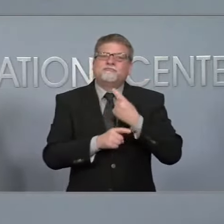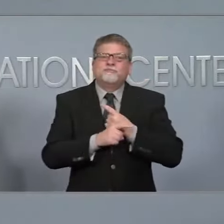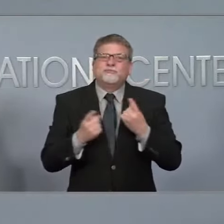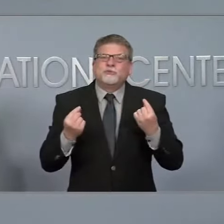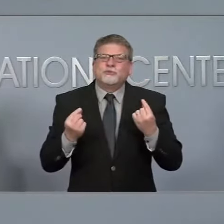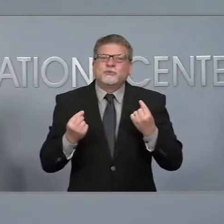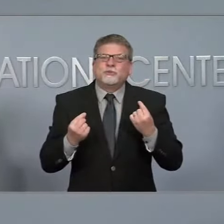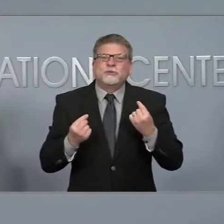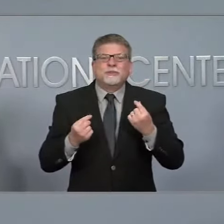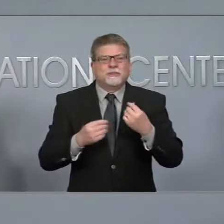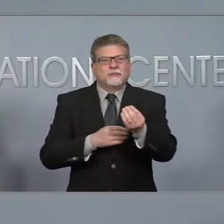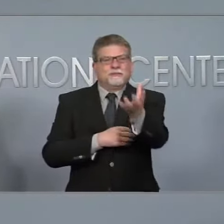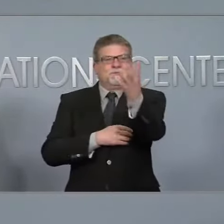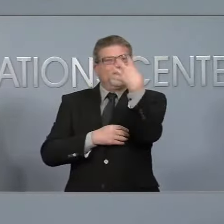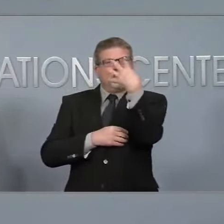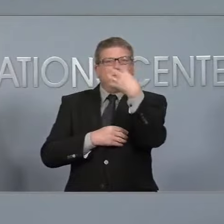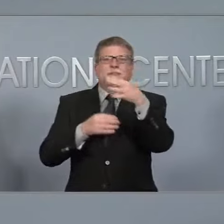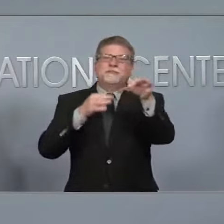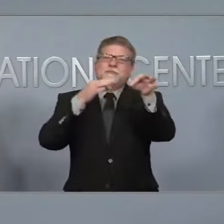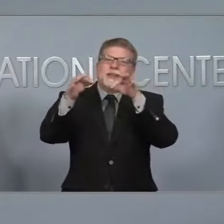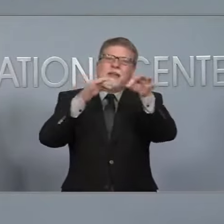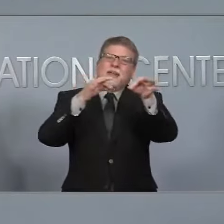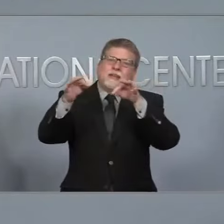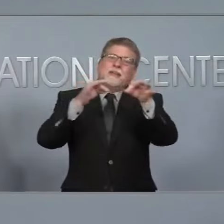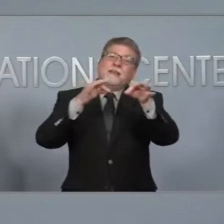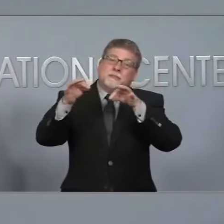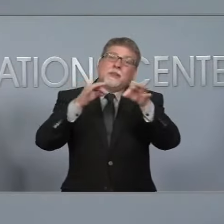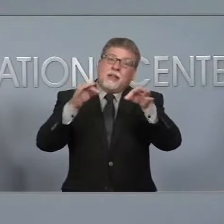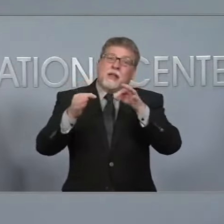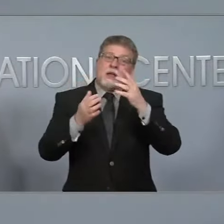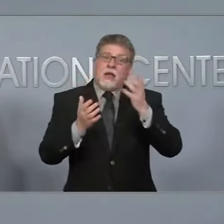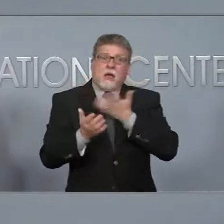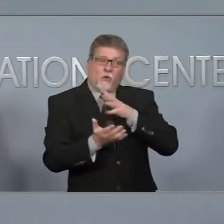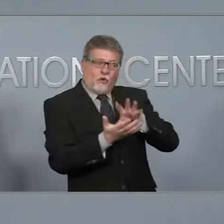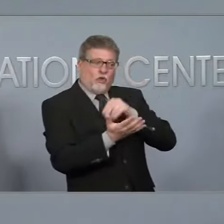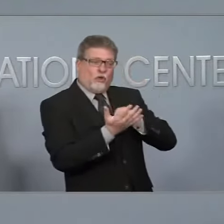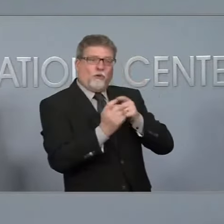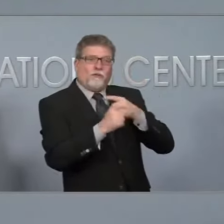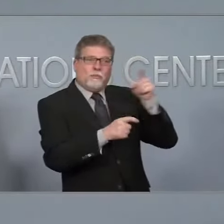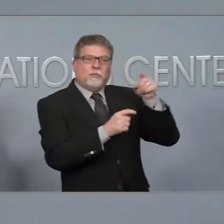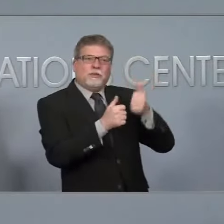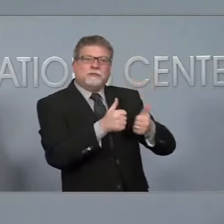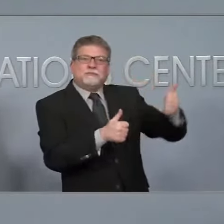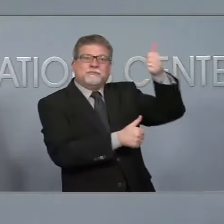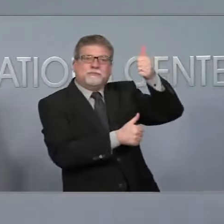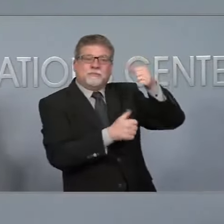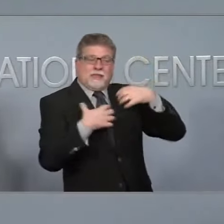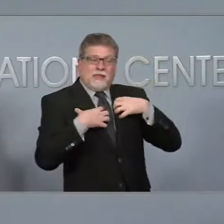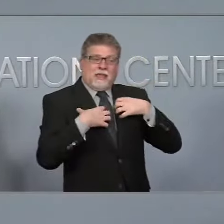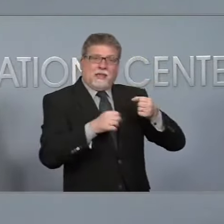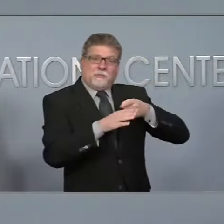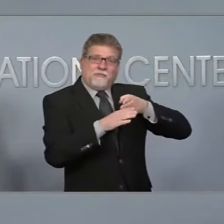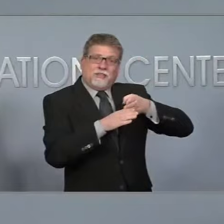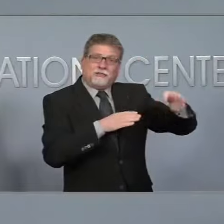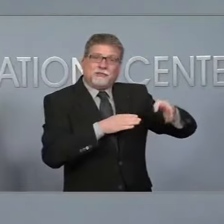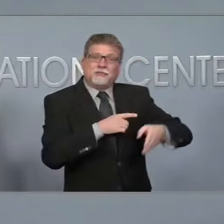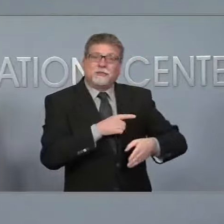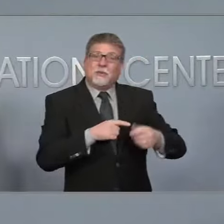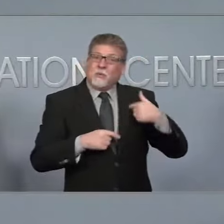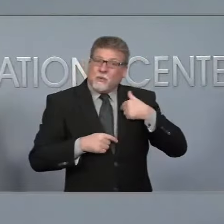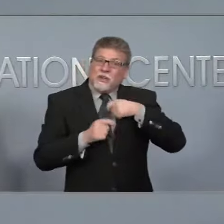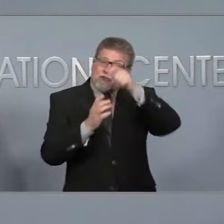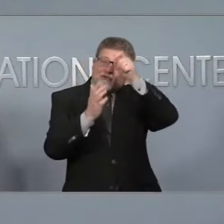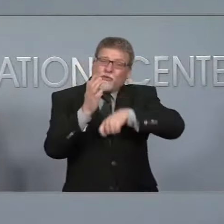in this pandemic, looking at the data and updating their guidance. The school toolkit